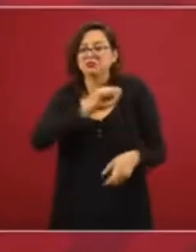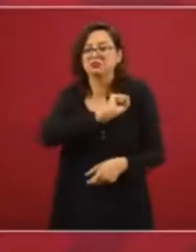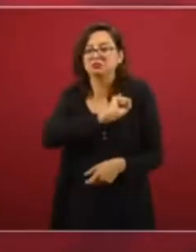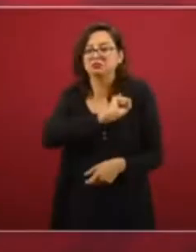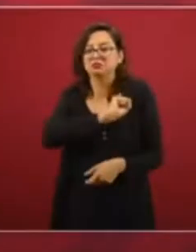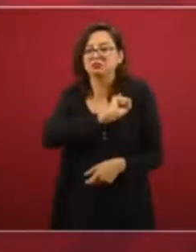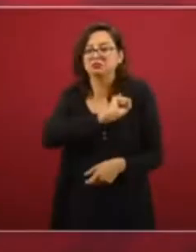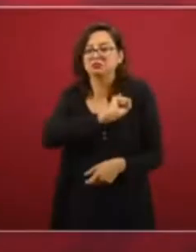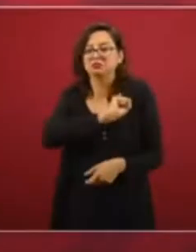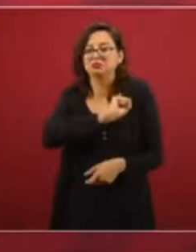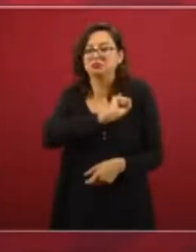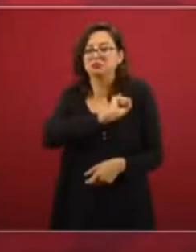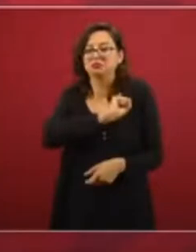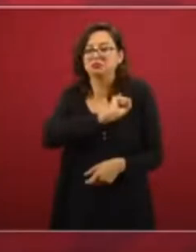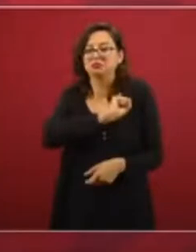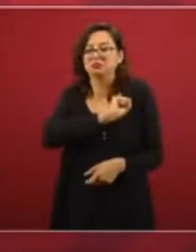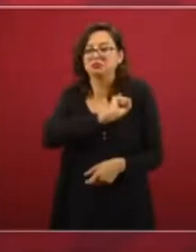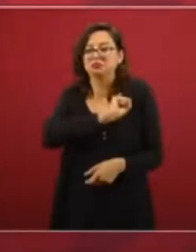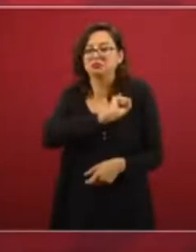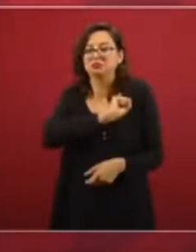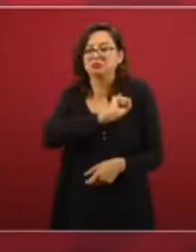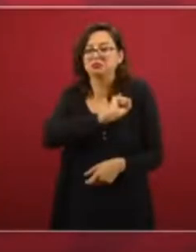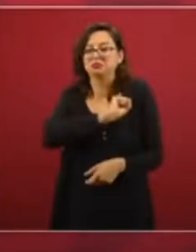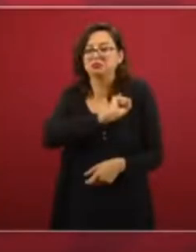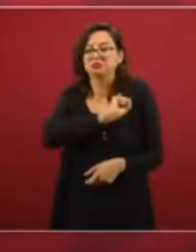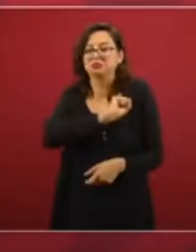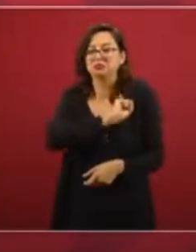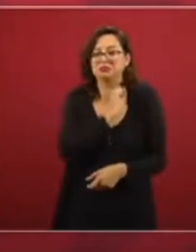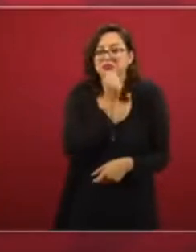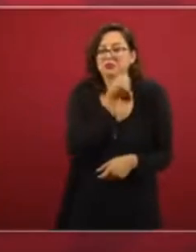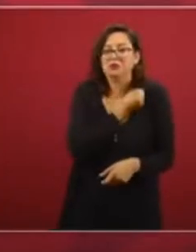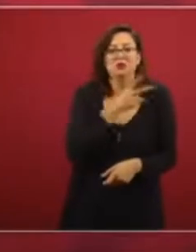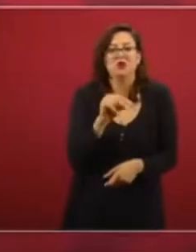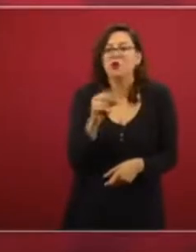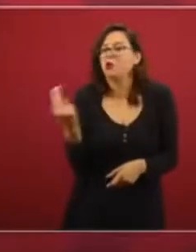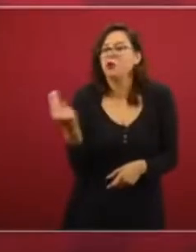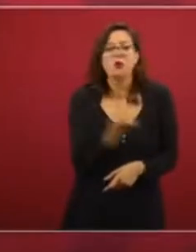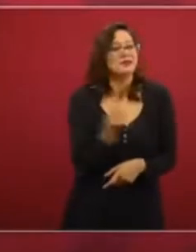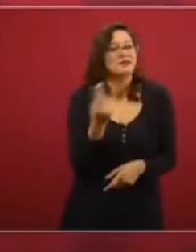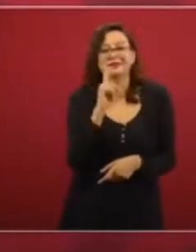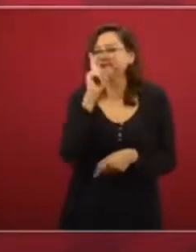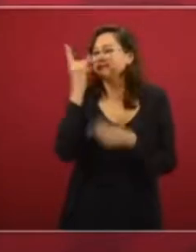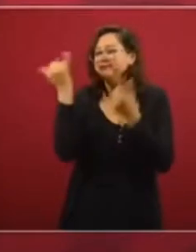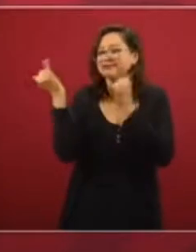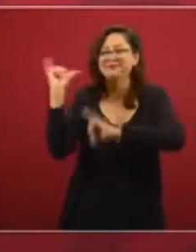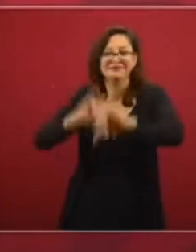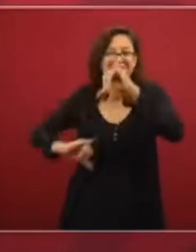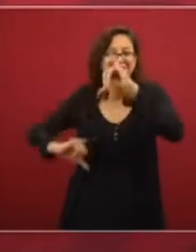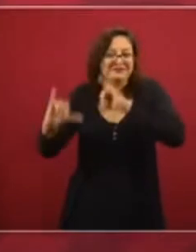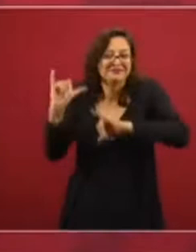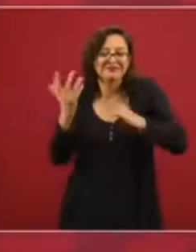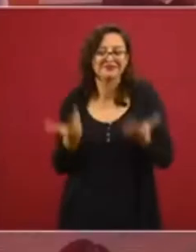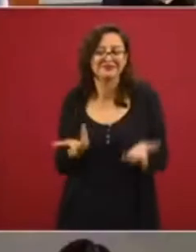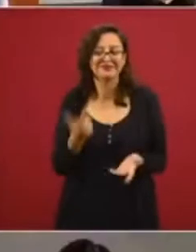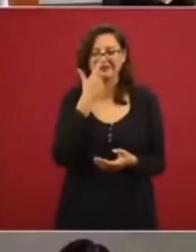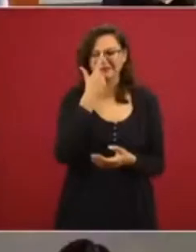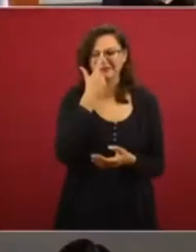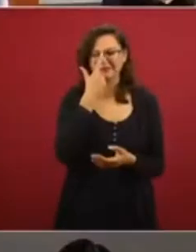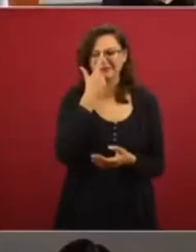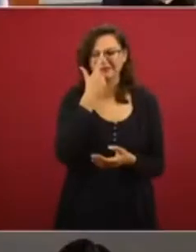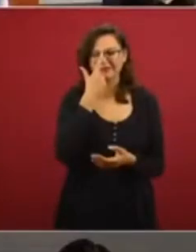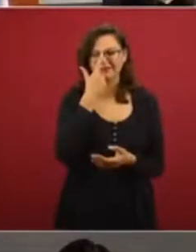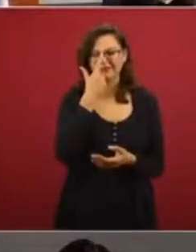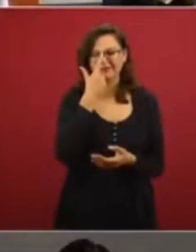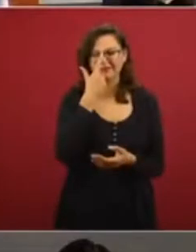prueba. Because there's less people that need to have the test done. En esta imagen lo que vemos es exactamente eso, es